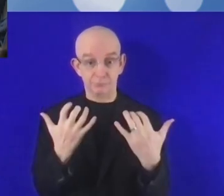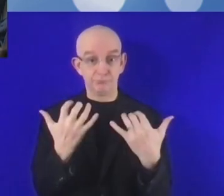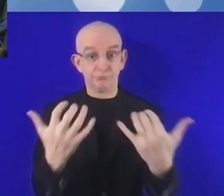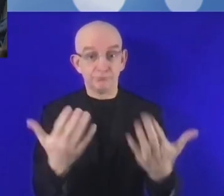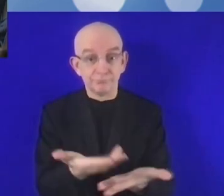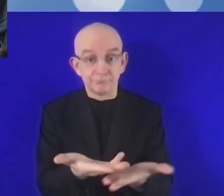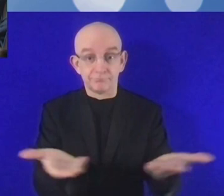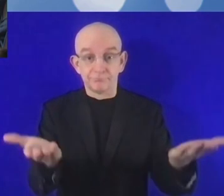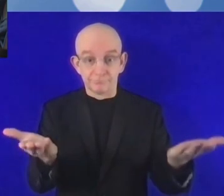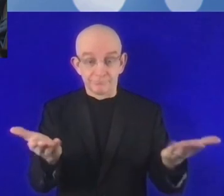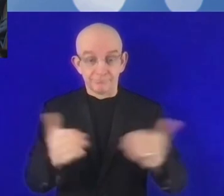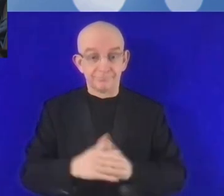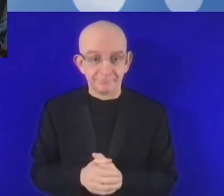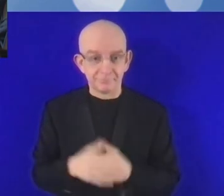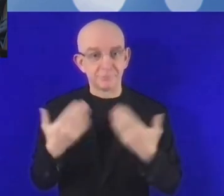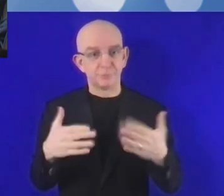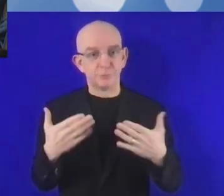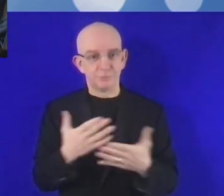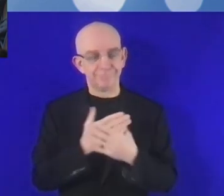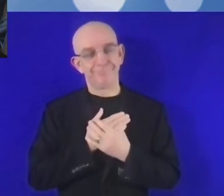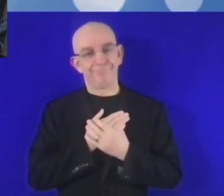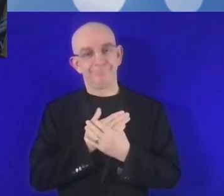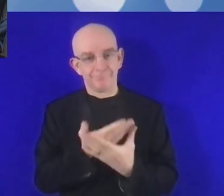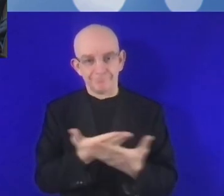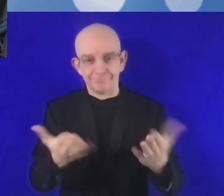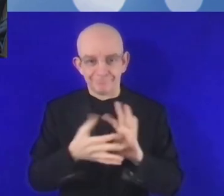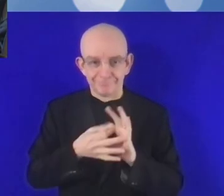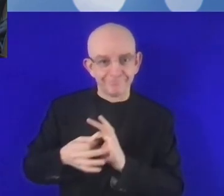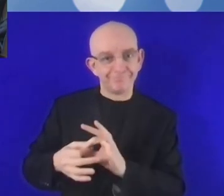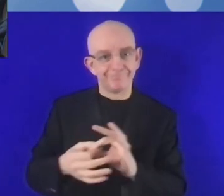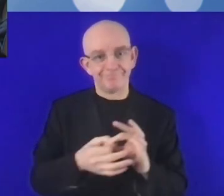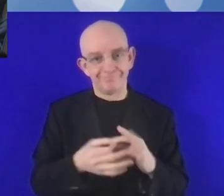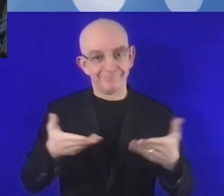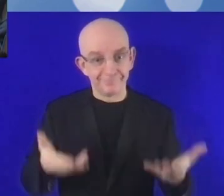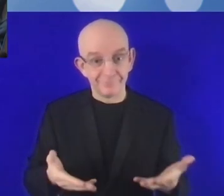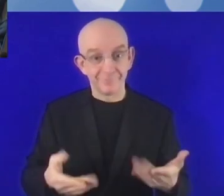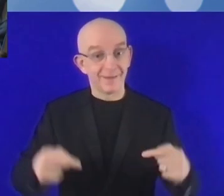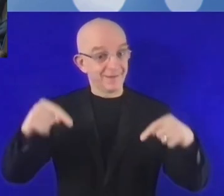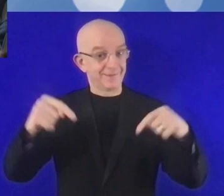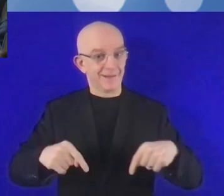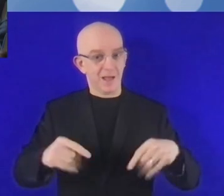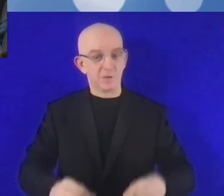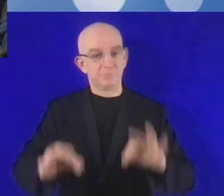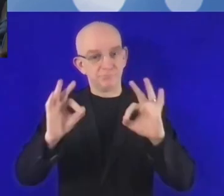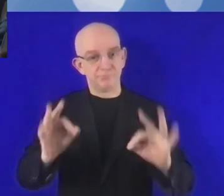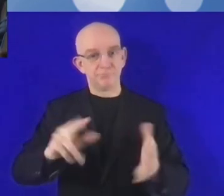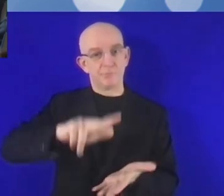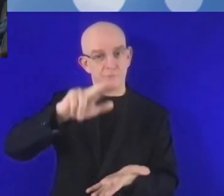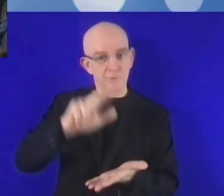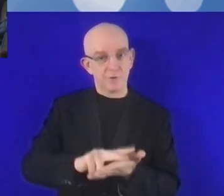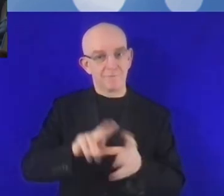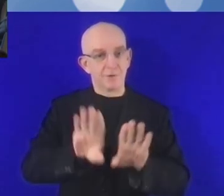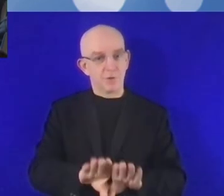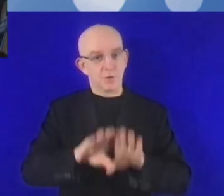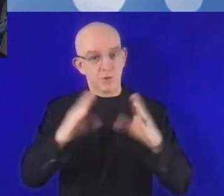And it's time now to officially begin. The first speaker will be Mr. Liu Zhenmin, United Nations Undersecretary General for Economic